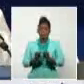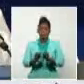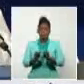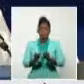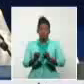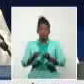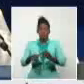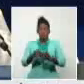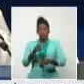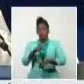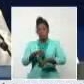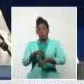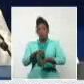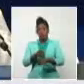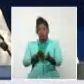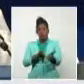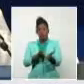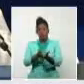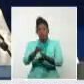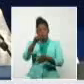friends.